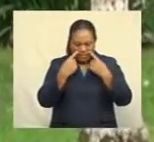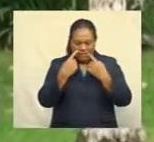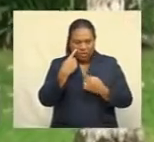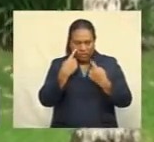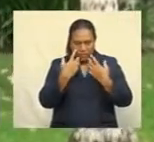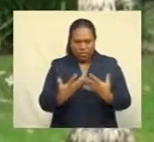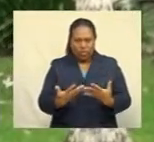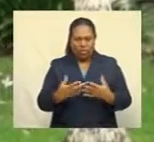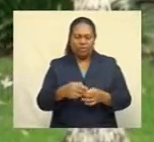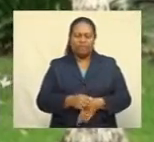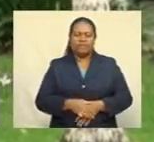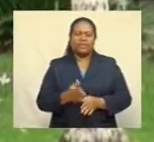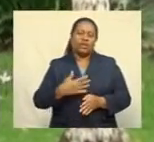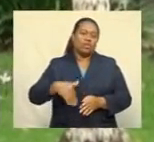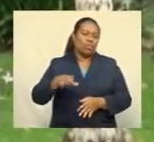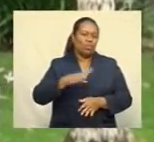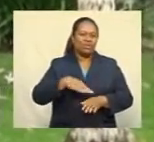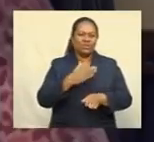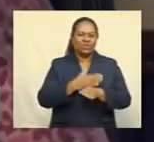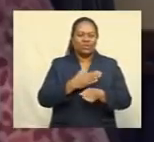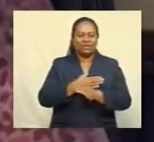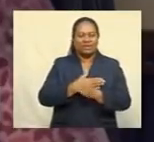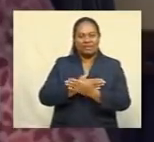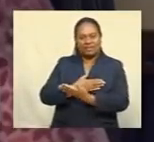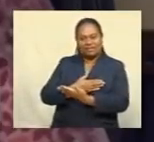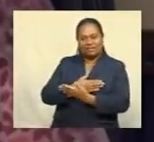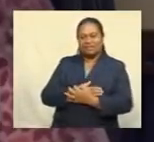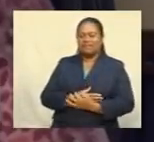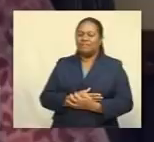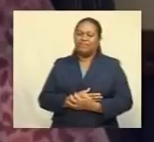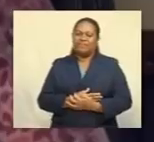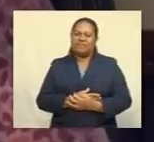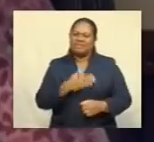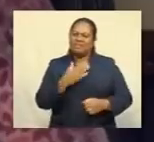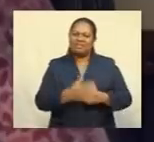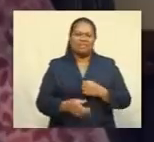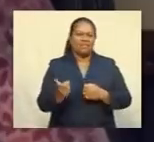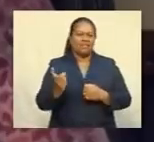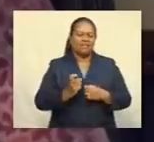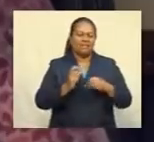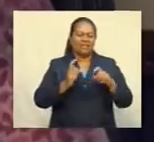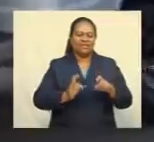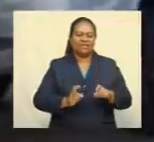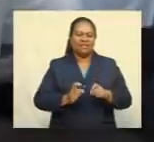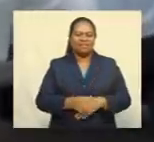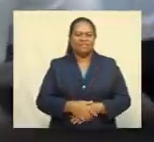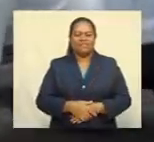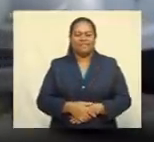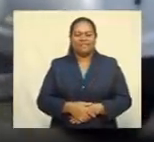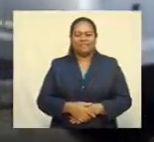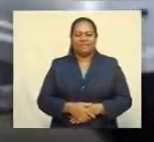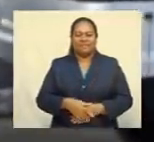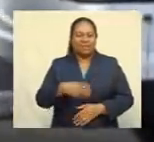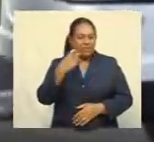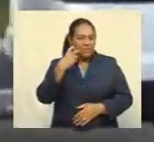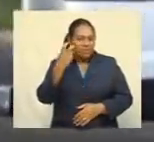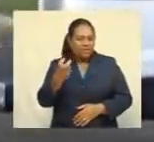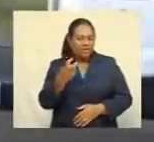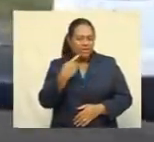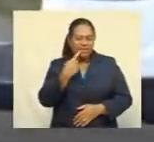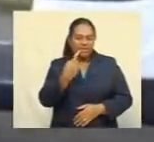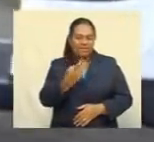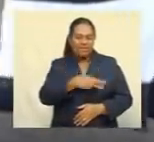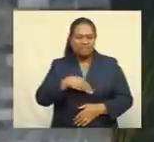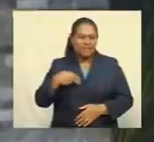suddenly everybody's working and then you don't have anybody coming to stay, so you have to let your people go home. Tourism Minister Fayaz Koya is